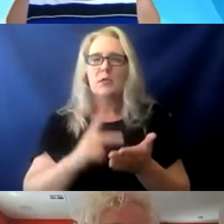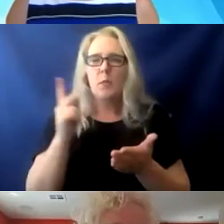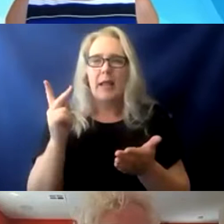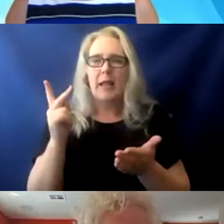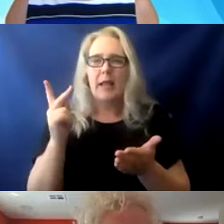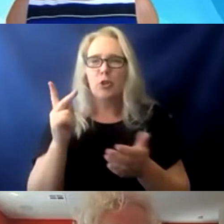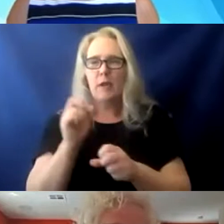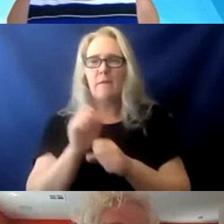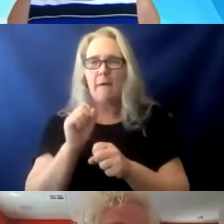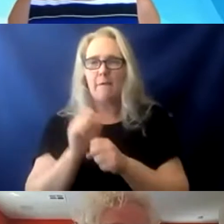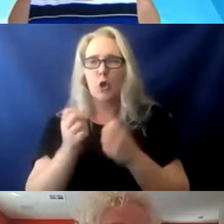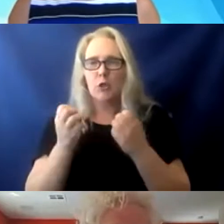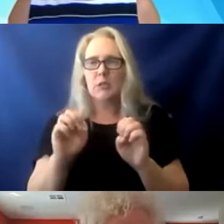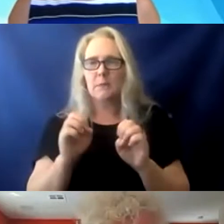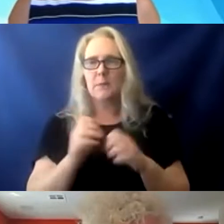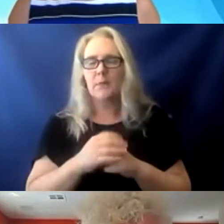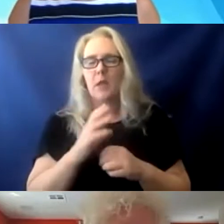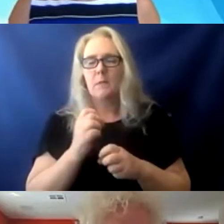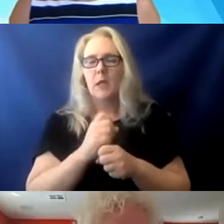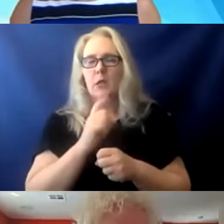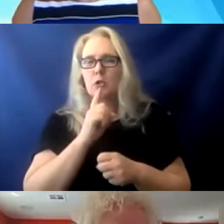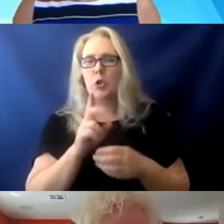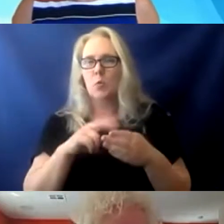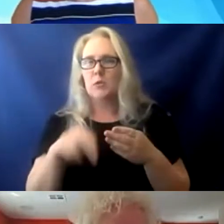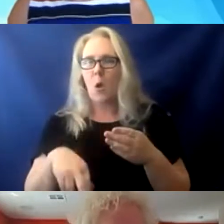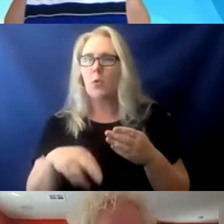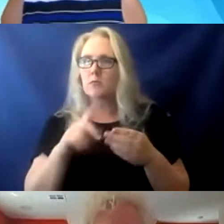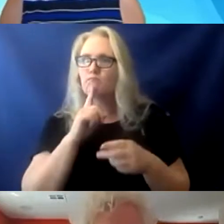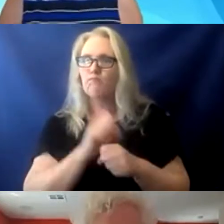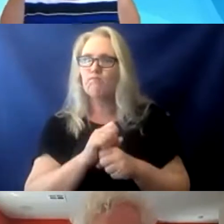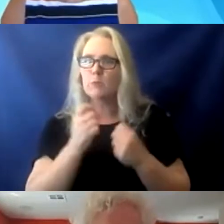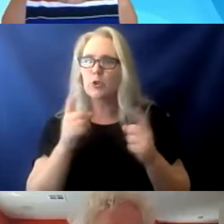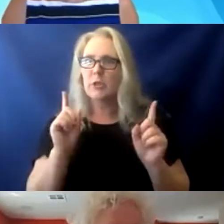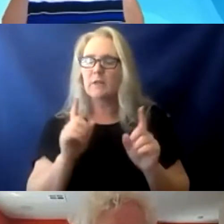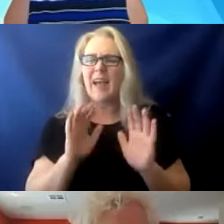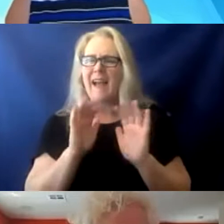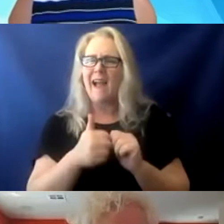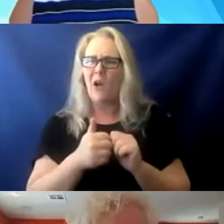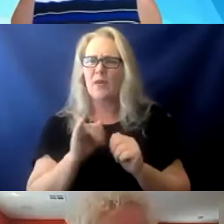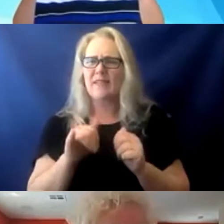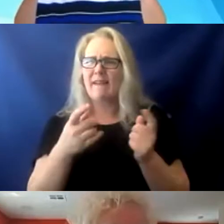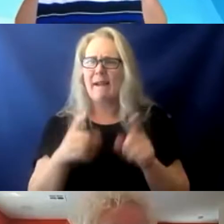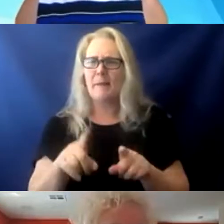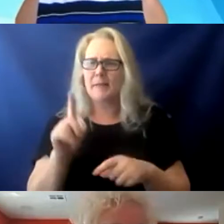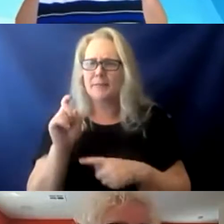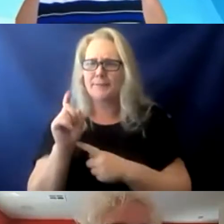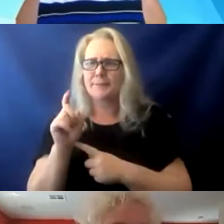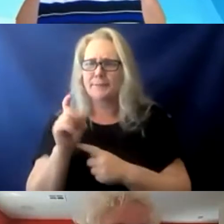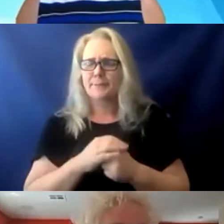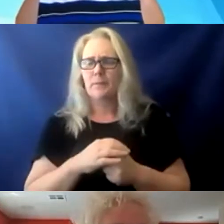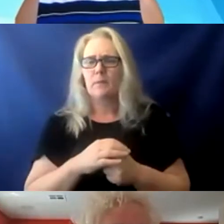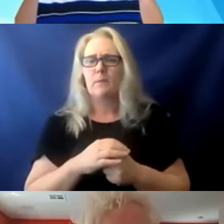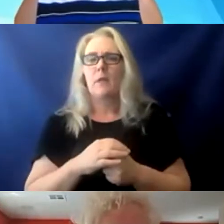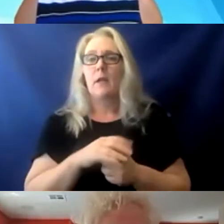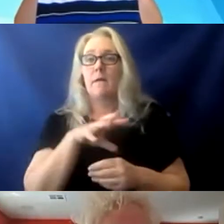to ensure that results are being achieved? How does that happen? Because when we're involving